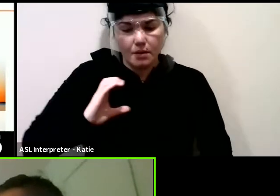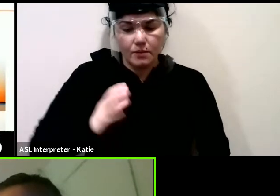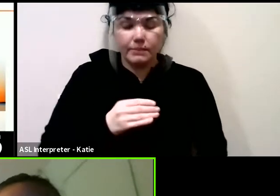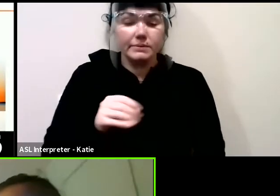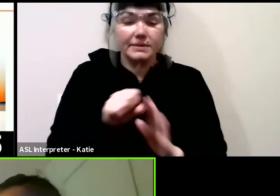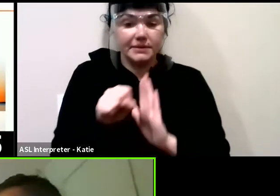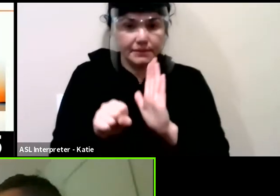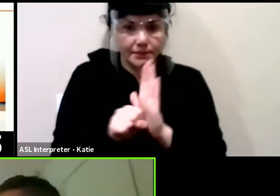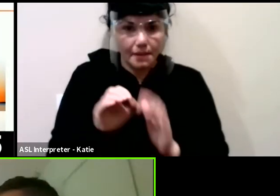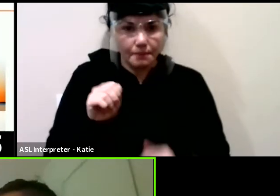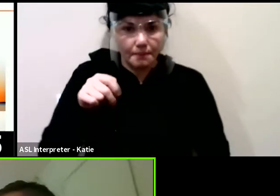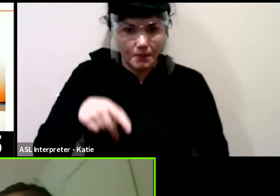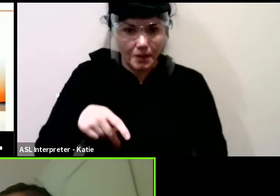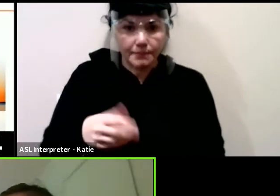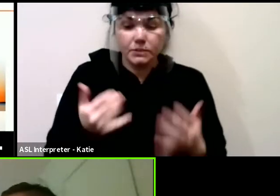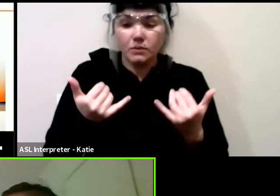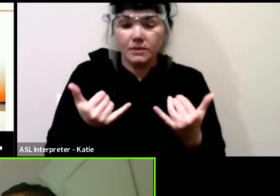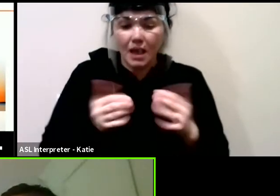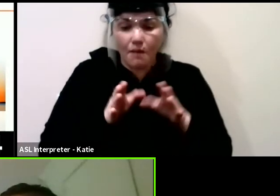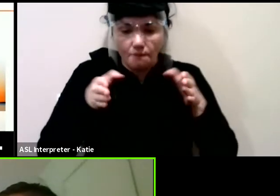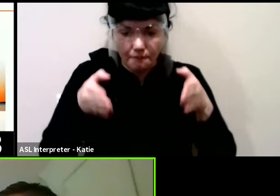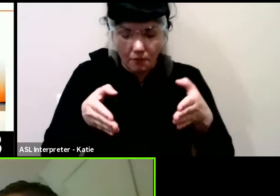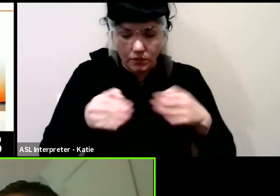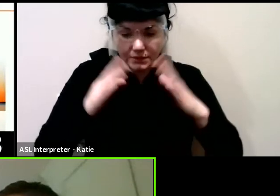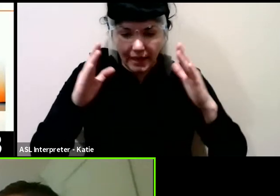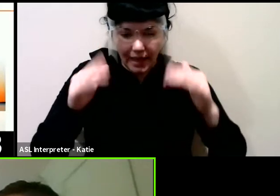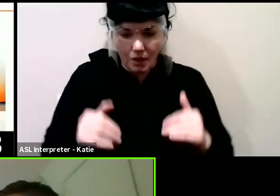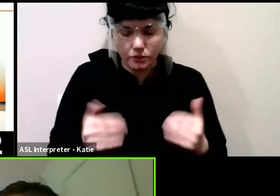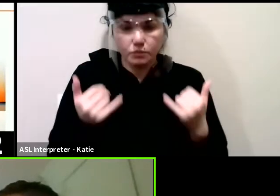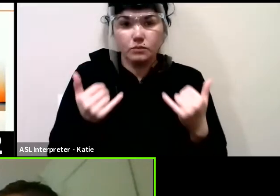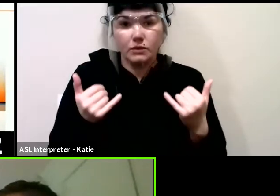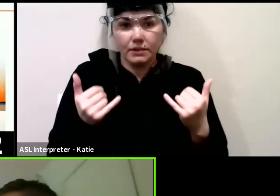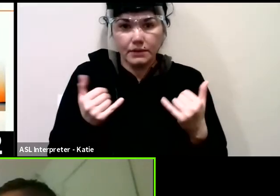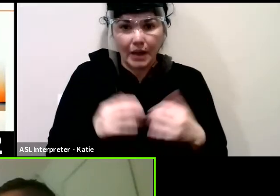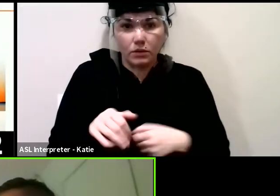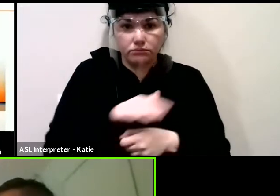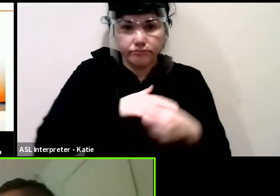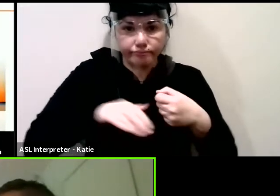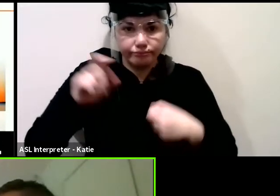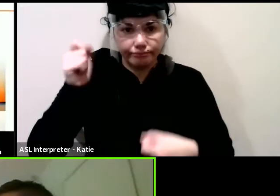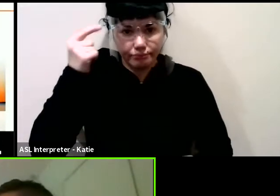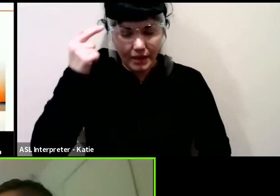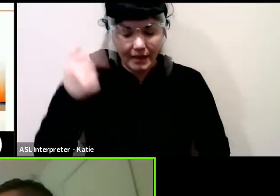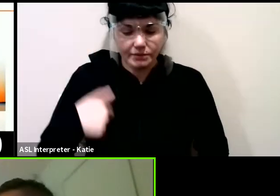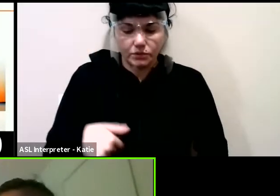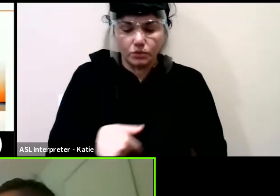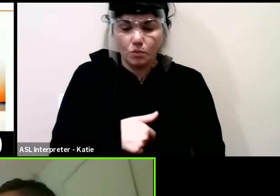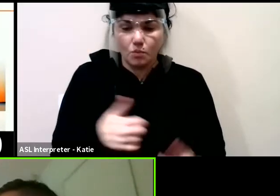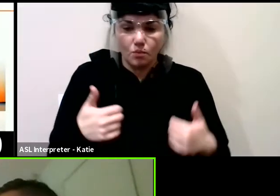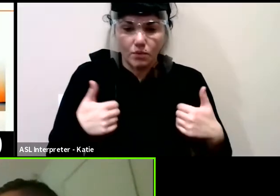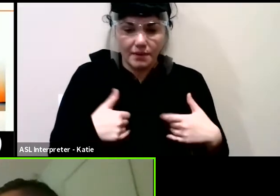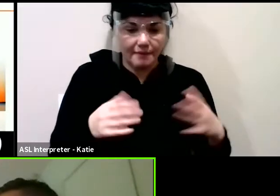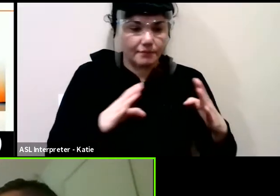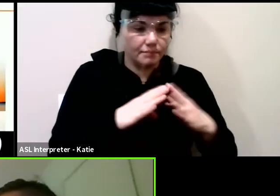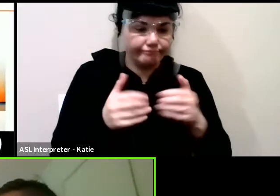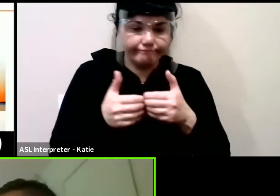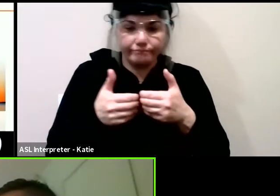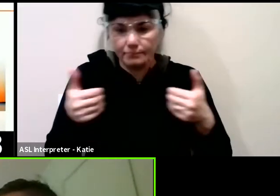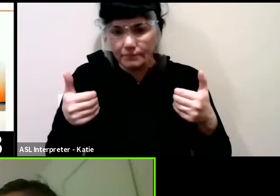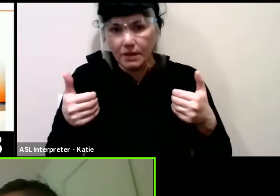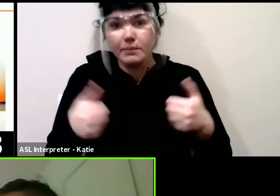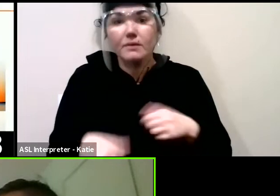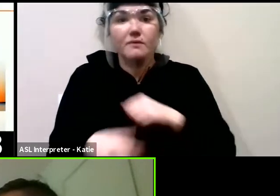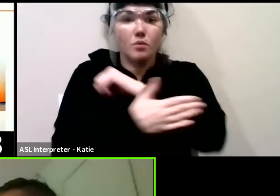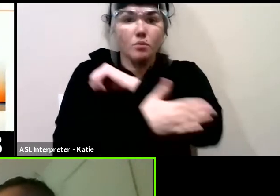want to focus on the house maps currently in metro lansing the districts look belted in to keep the urban and suburban areas separate from rural ones i